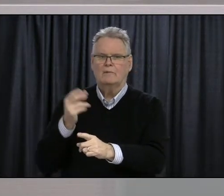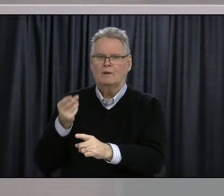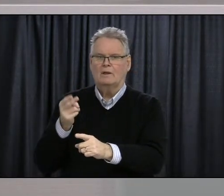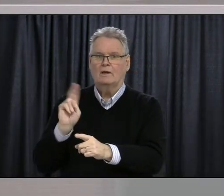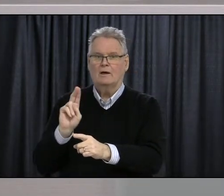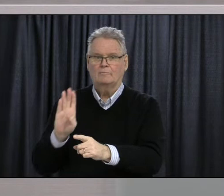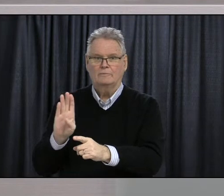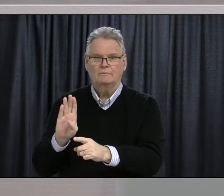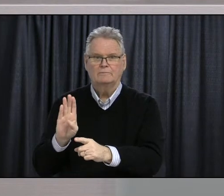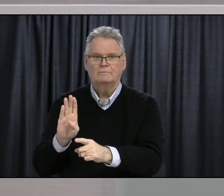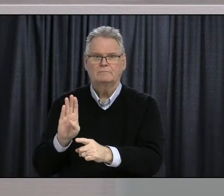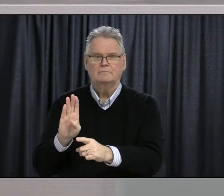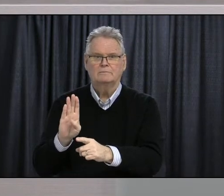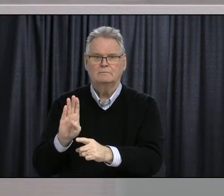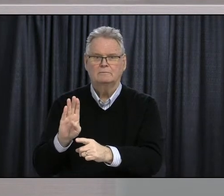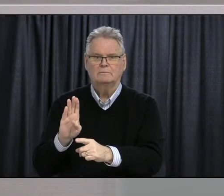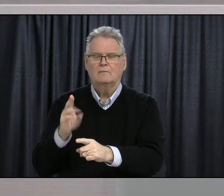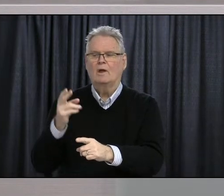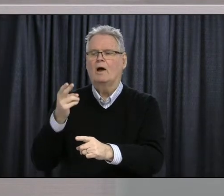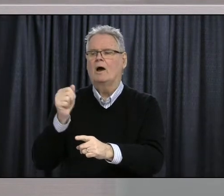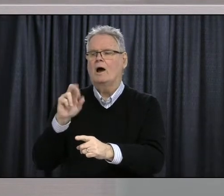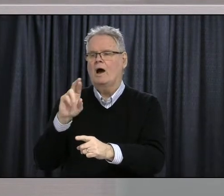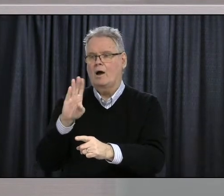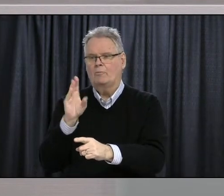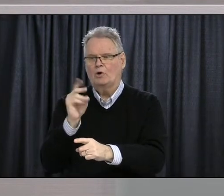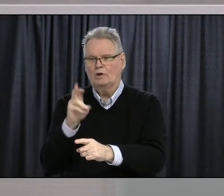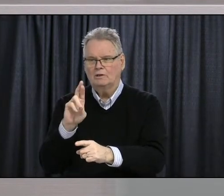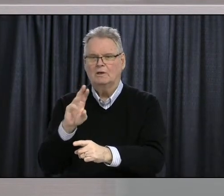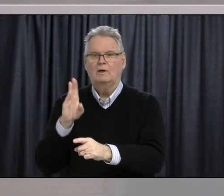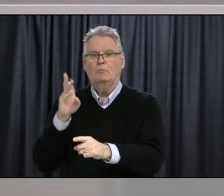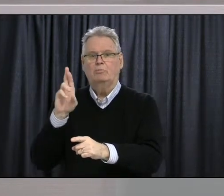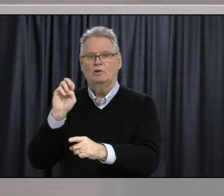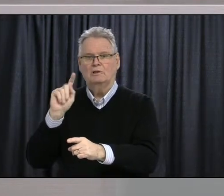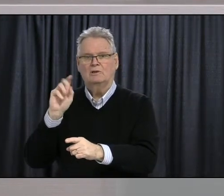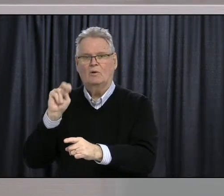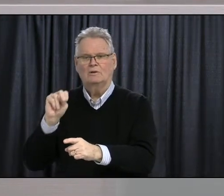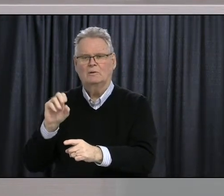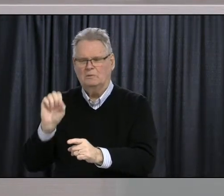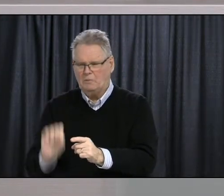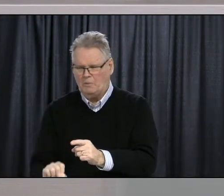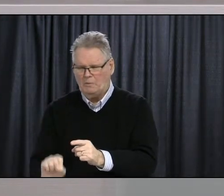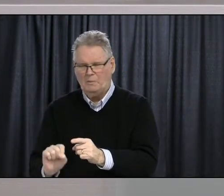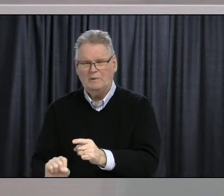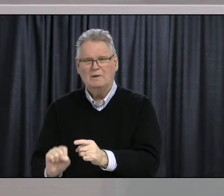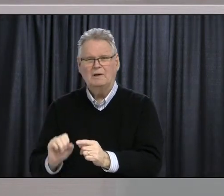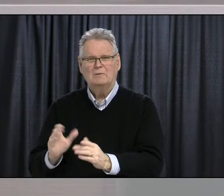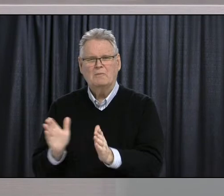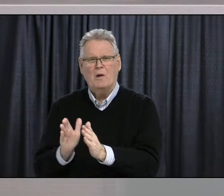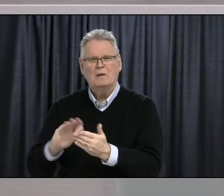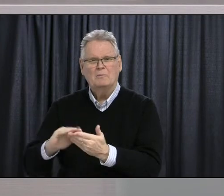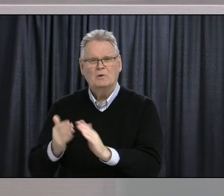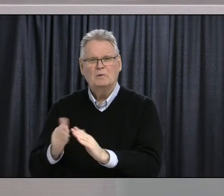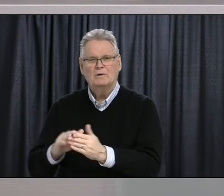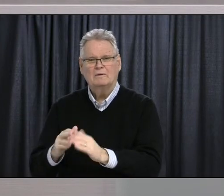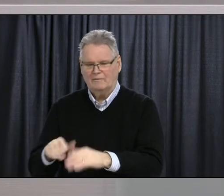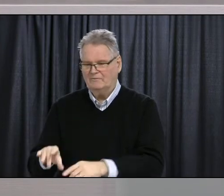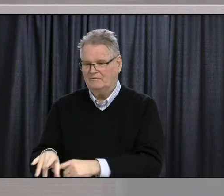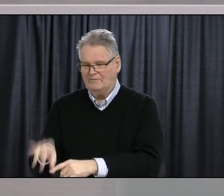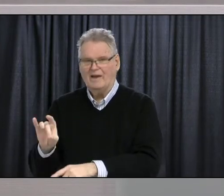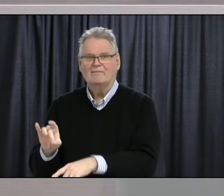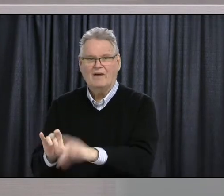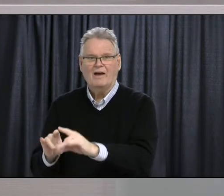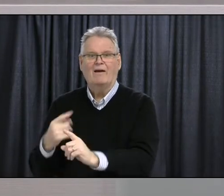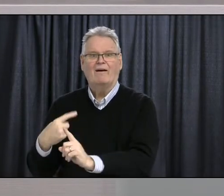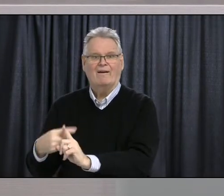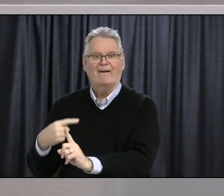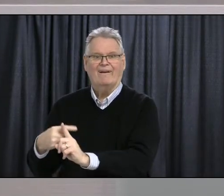that they were sick, or someone having been sick and then left the province. Is that still an accurate description for what